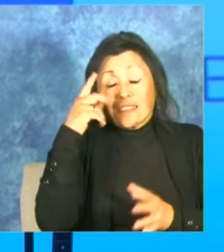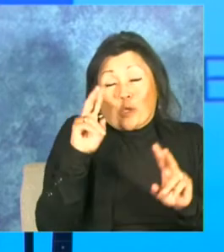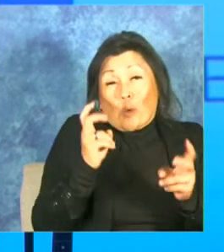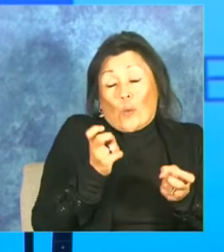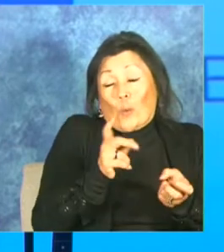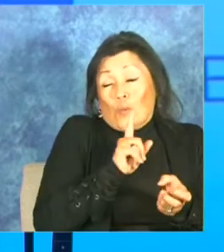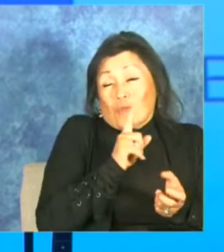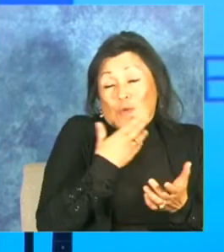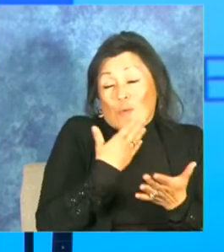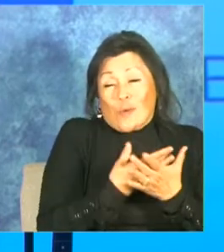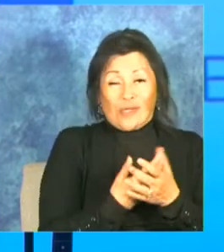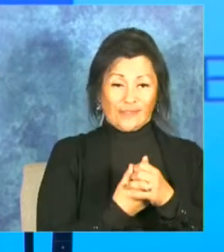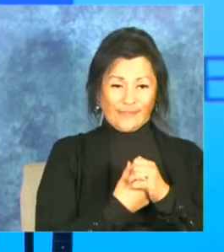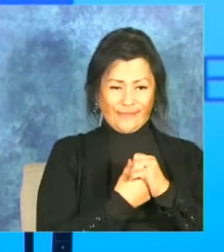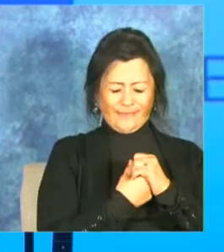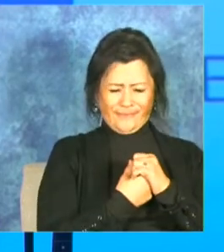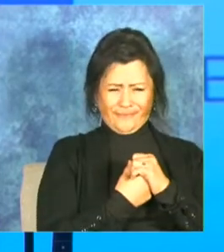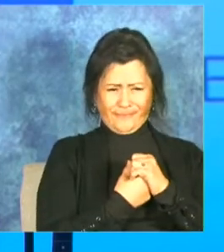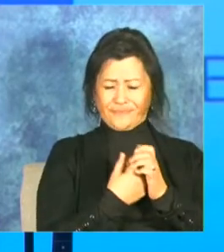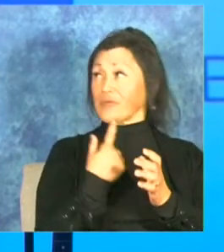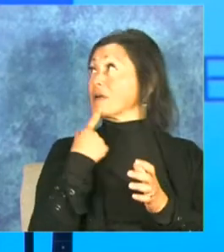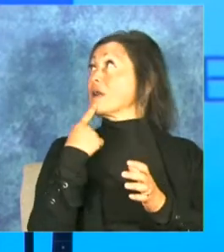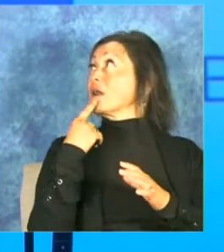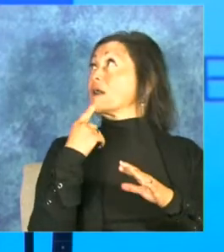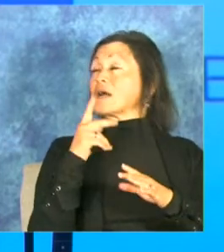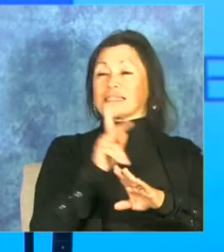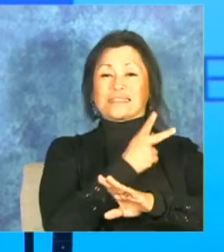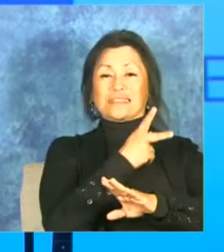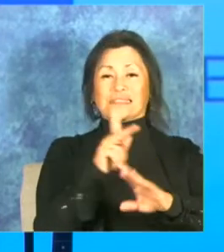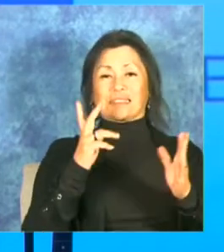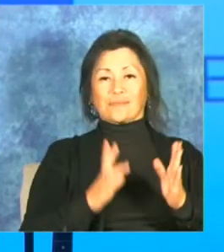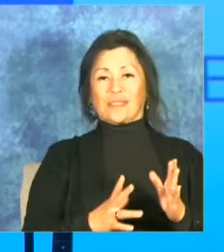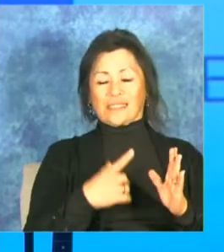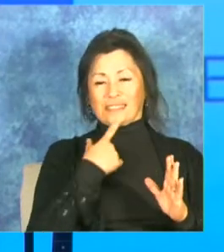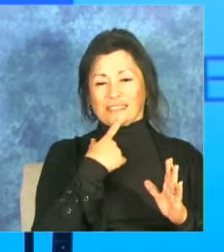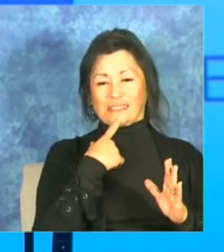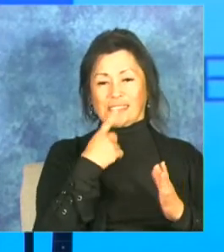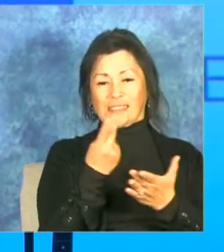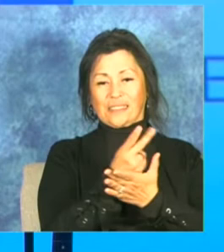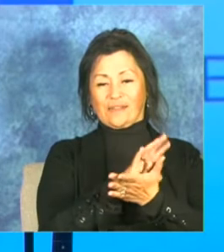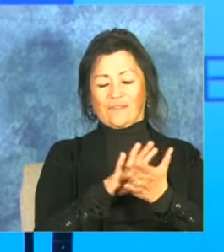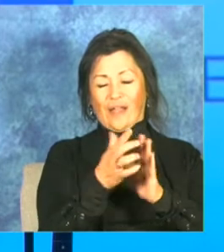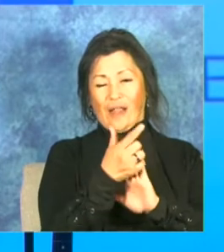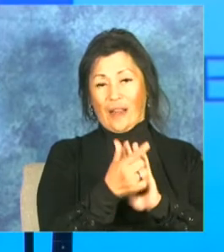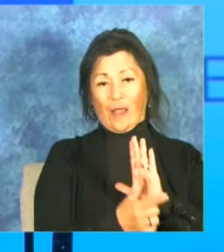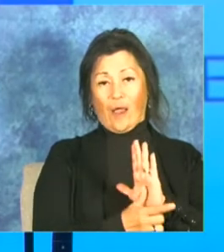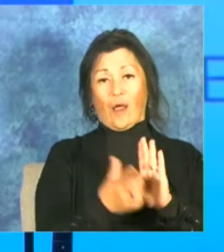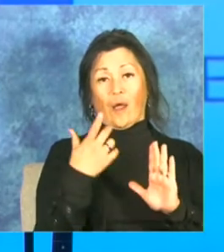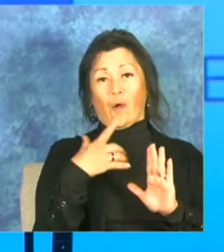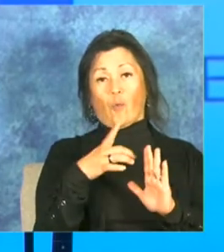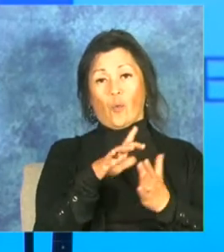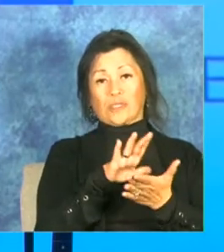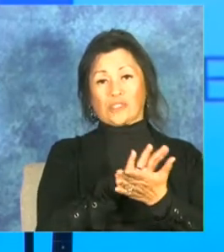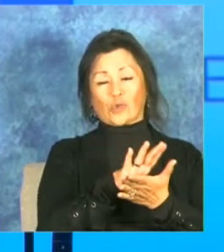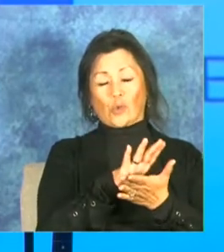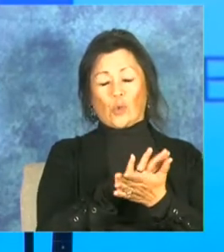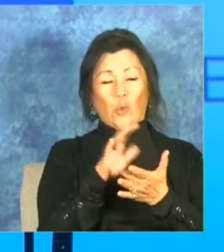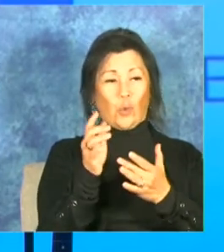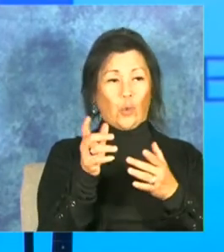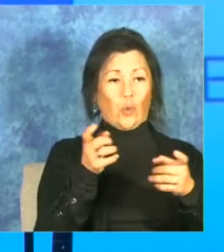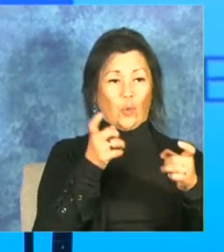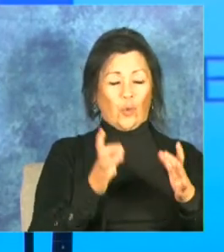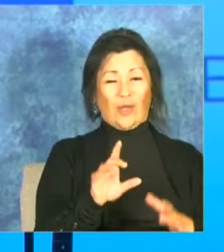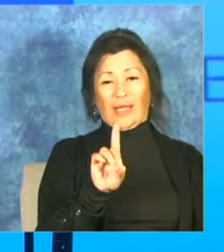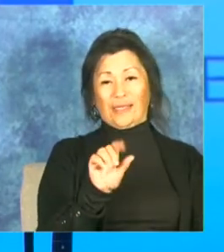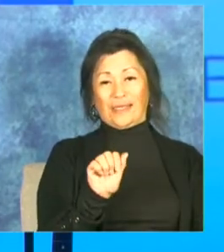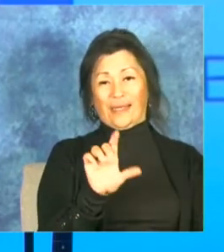here is very good. He says, the psalmist testifies that the divine law was his schoolmaster. He's talking about David,